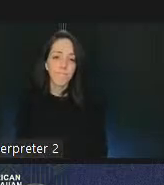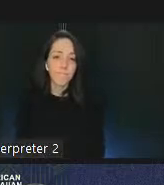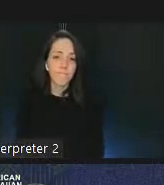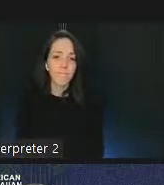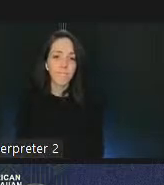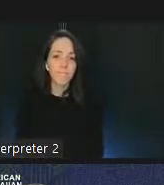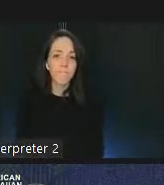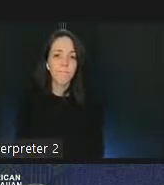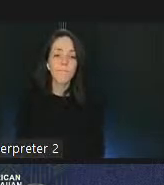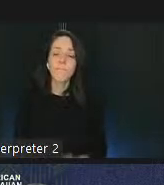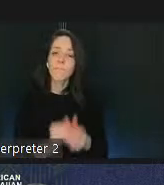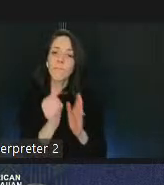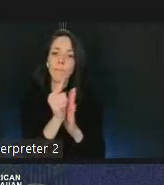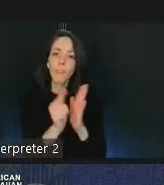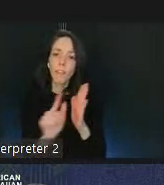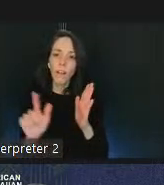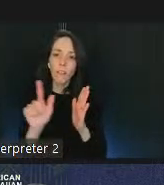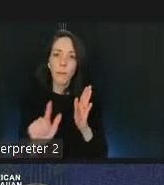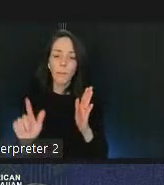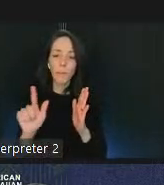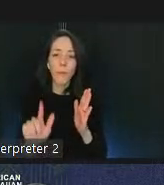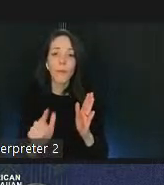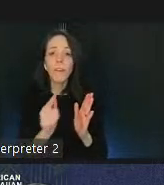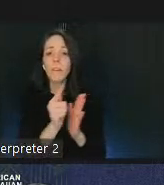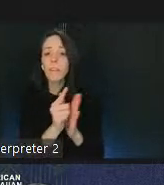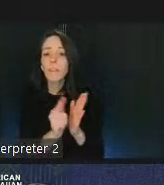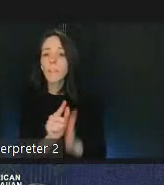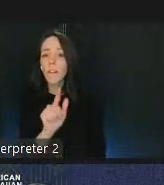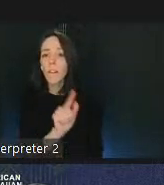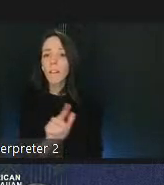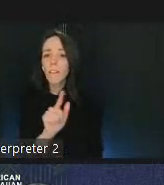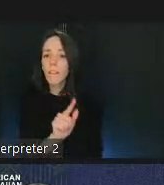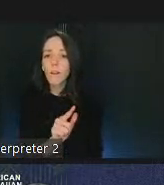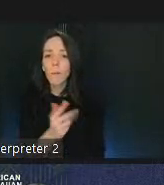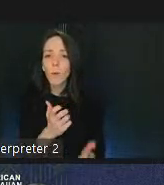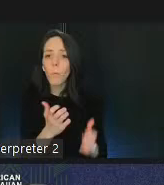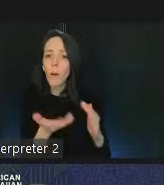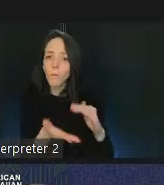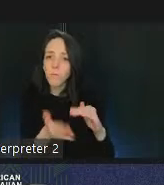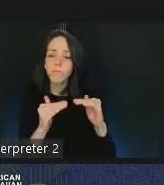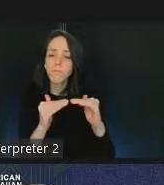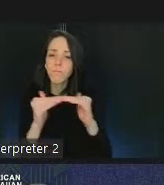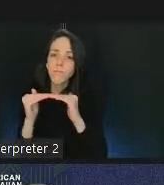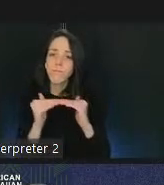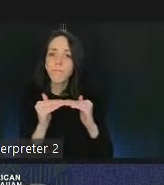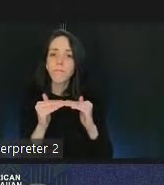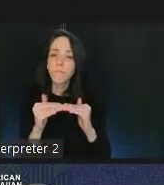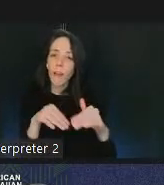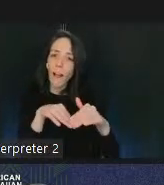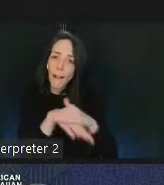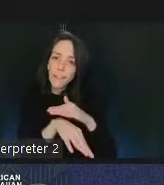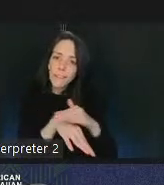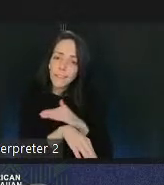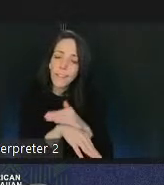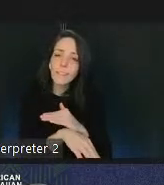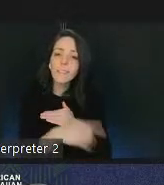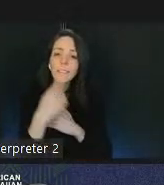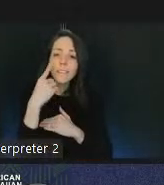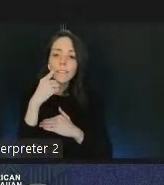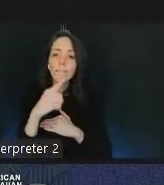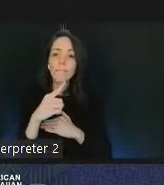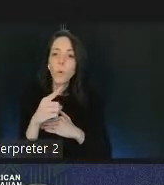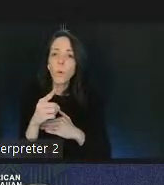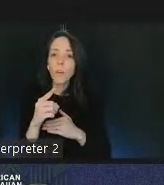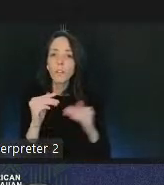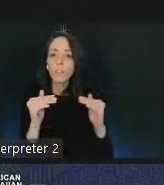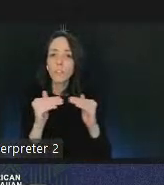Law Library. The Law Library strives to enhance equal access to justice by ensuring legal information, resources,